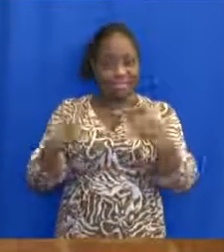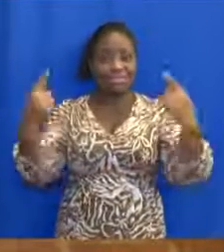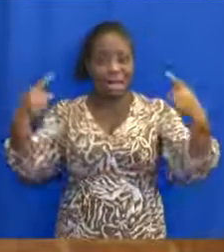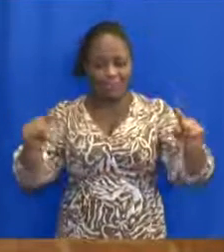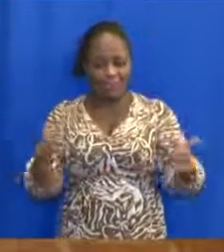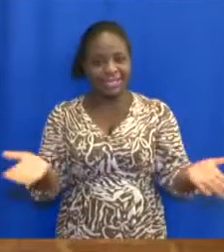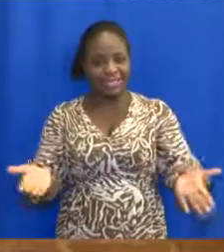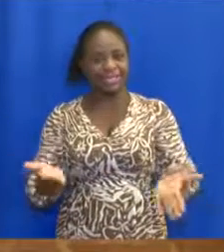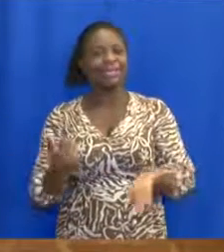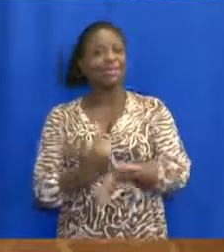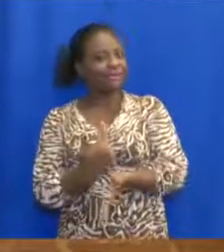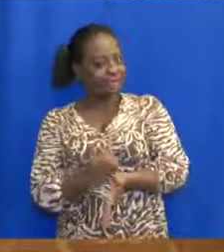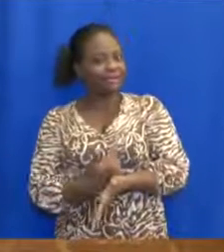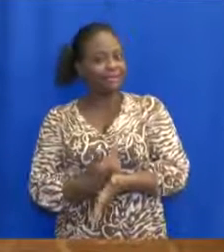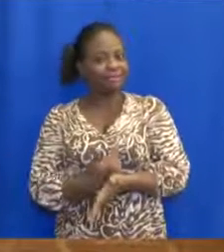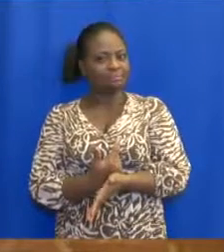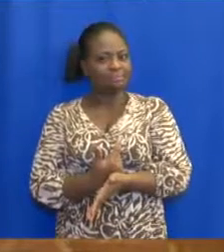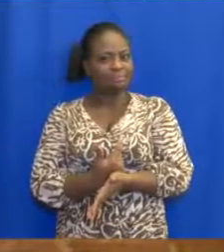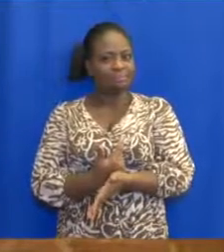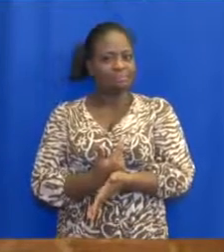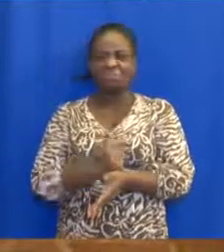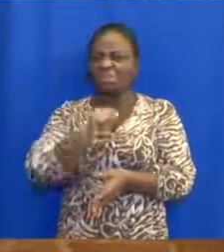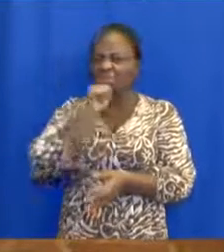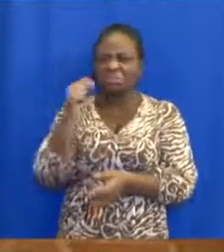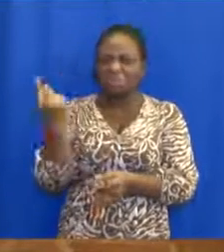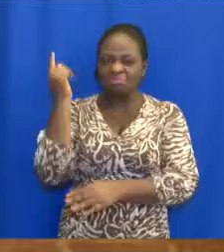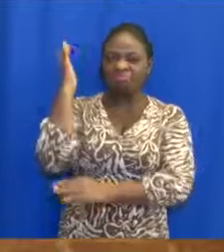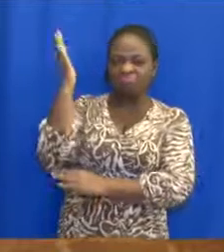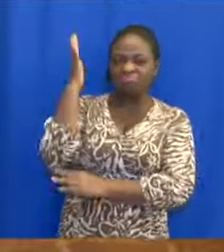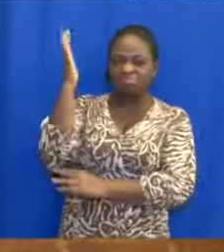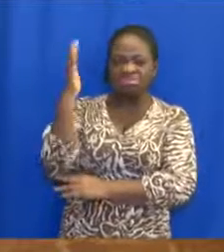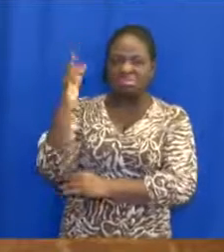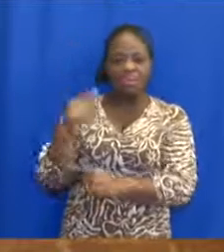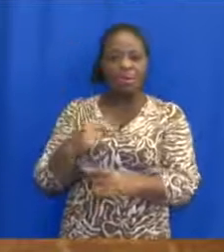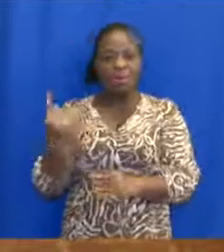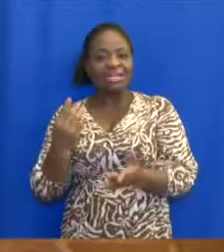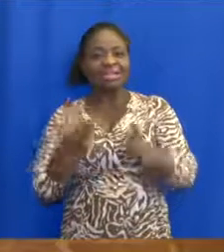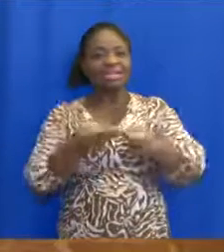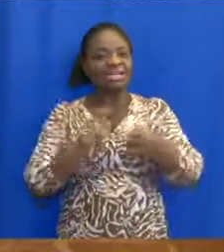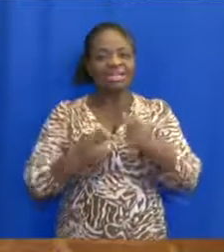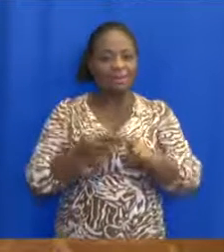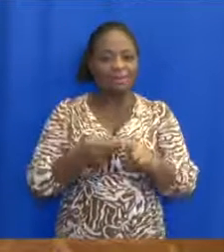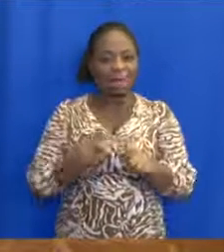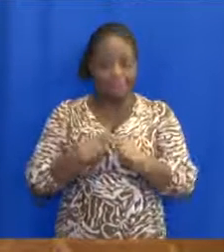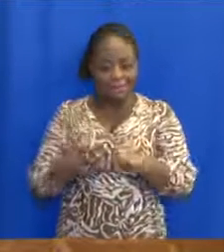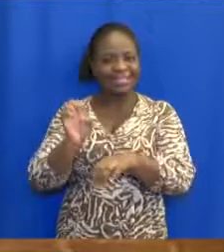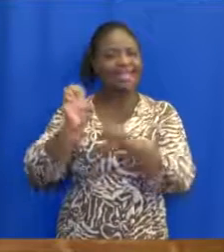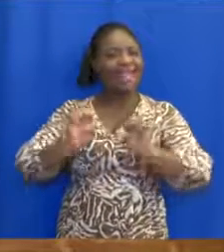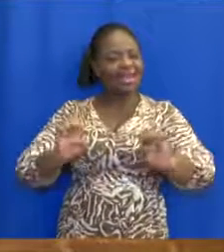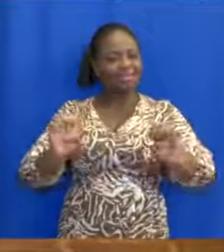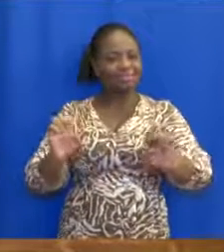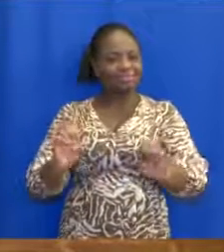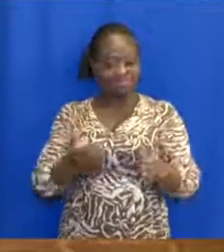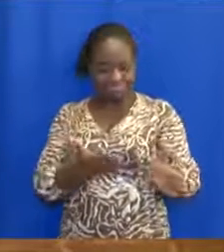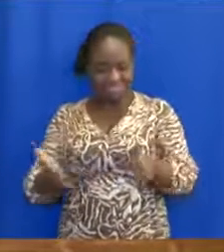our economy. Not only did he present a compelling review of the efforts put in place over